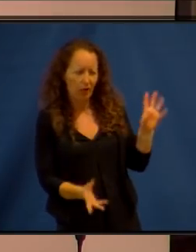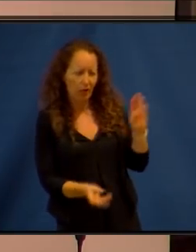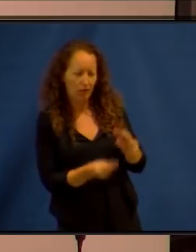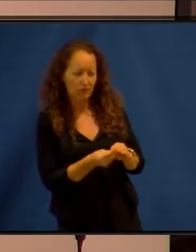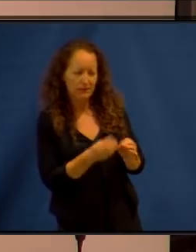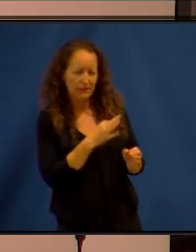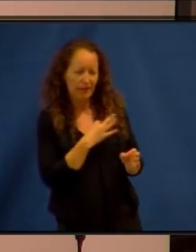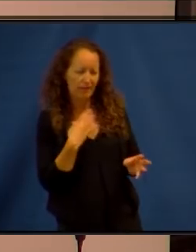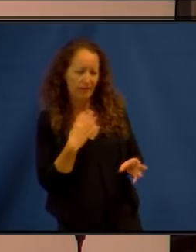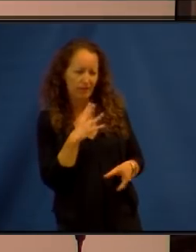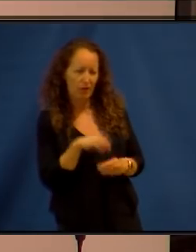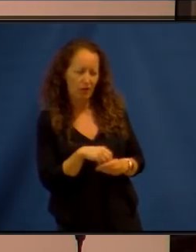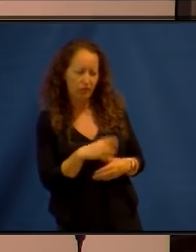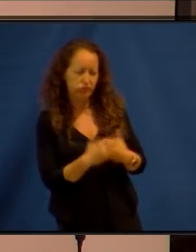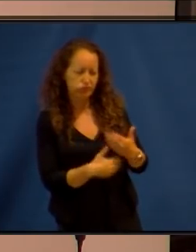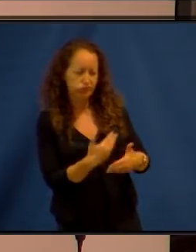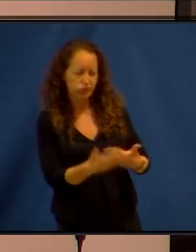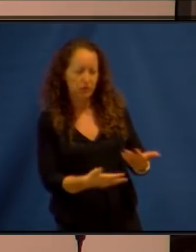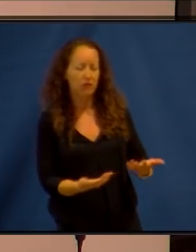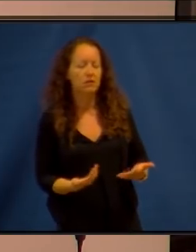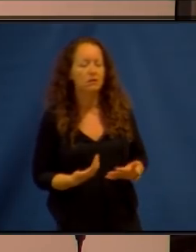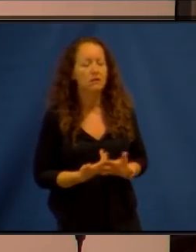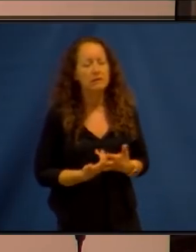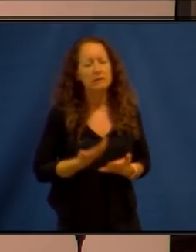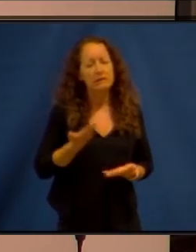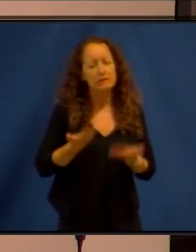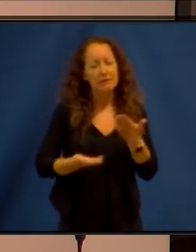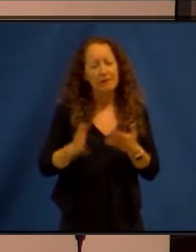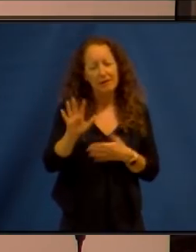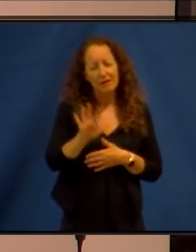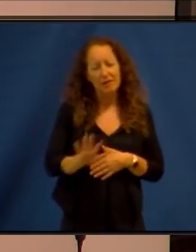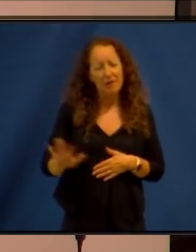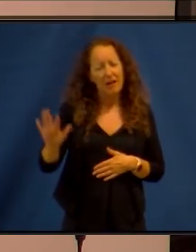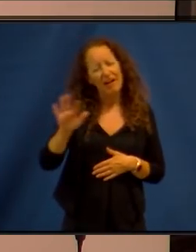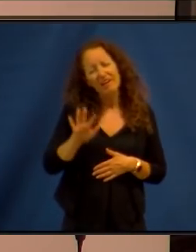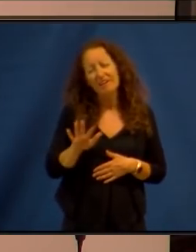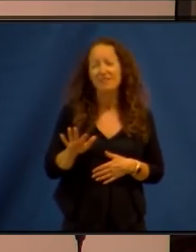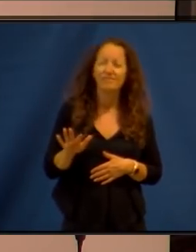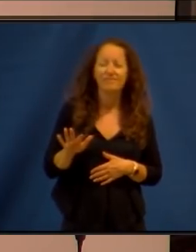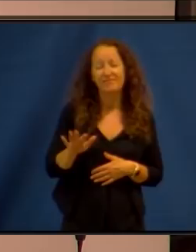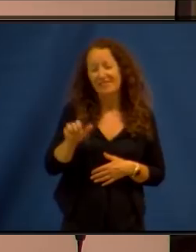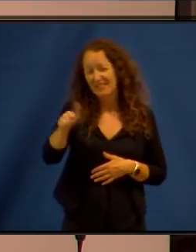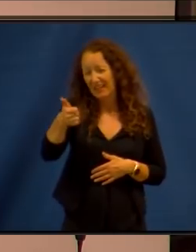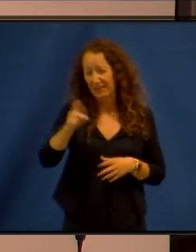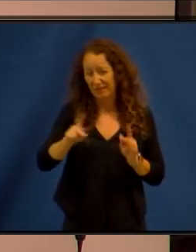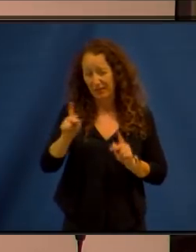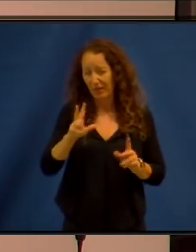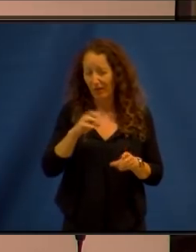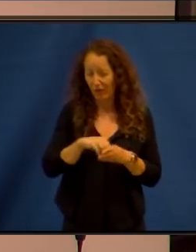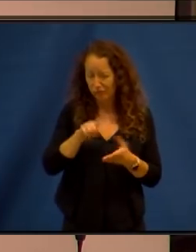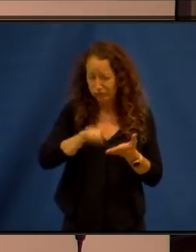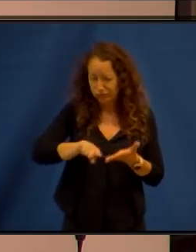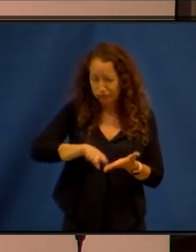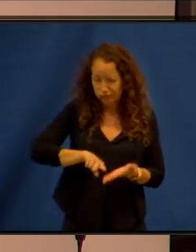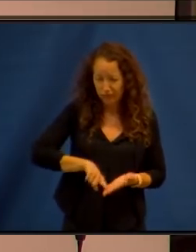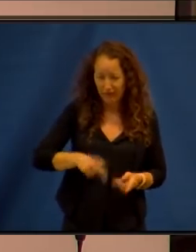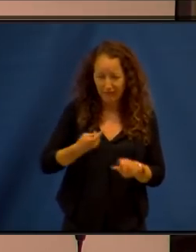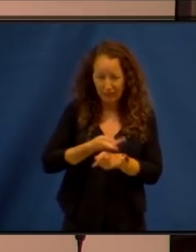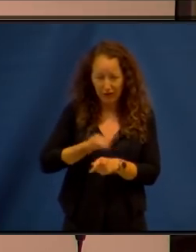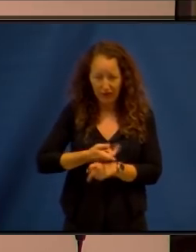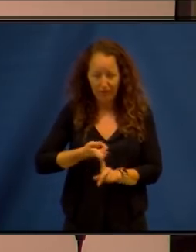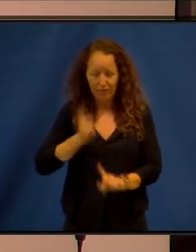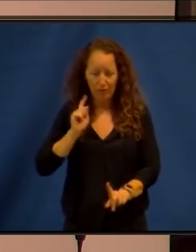process. But I would say we have approximately 10 people working on that